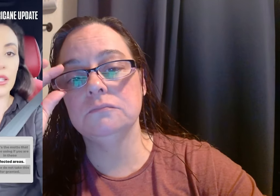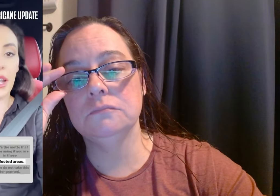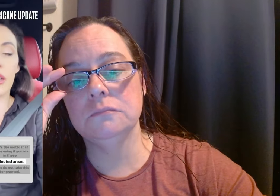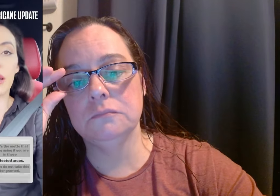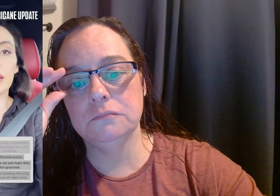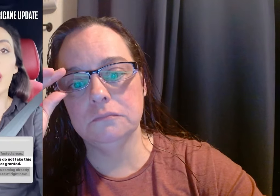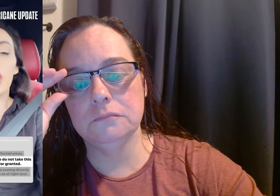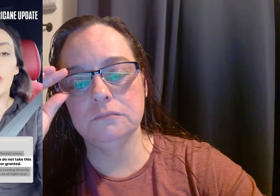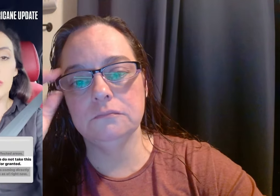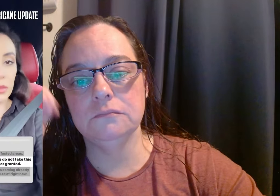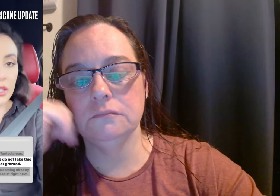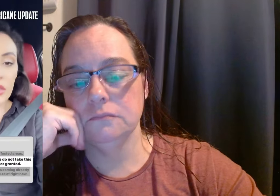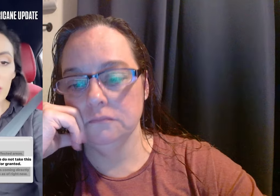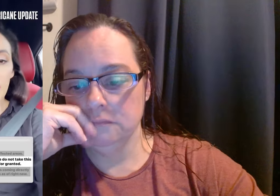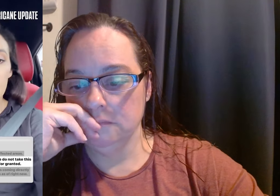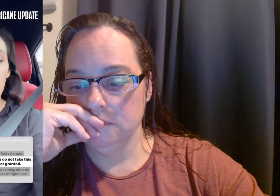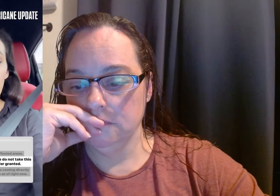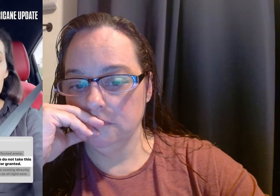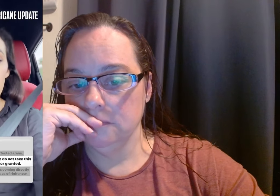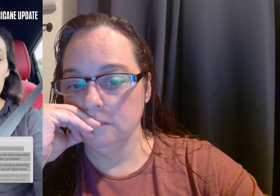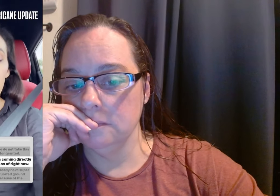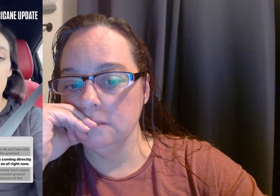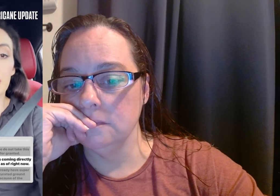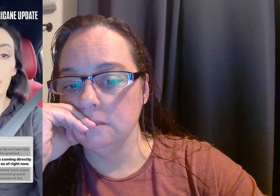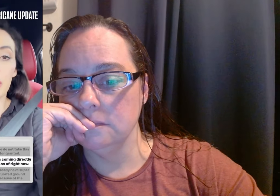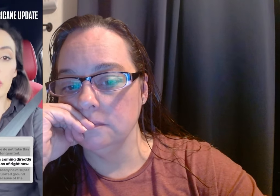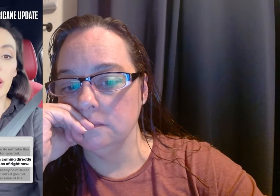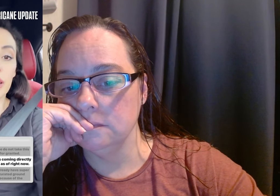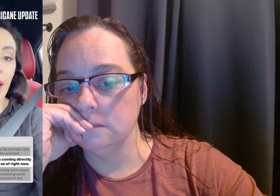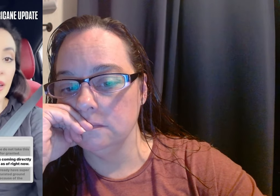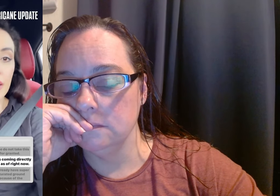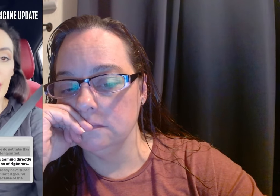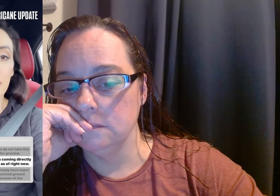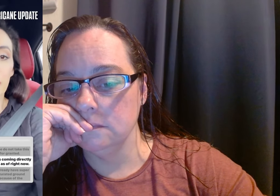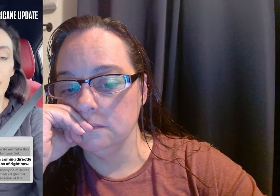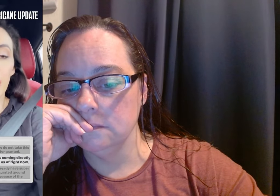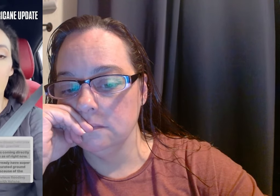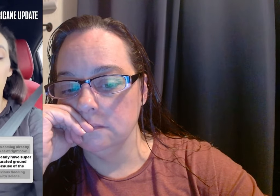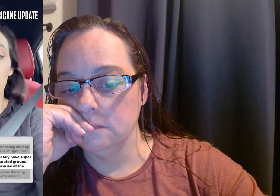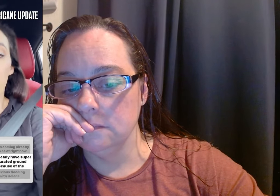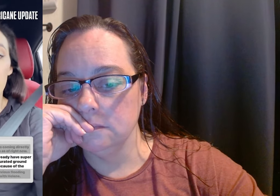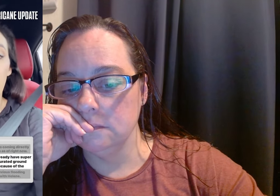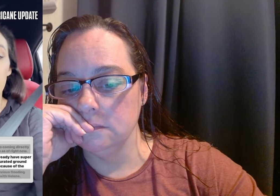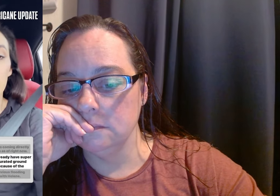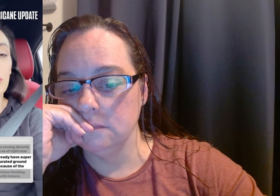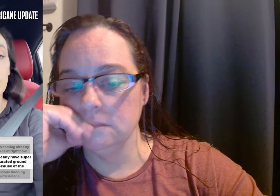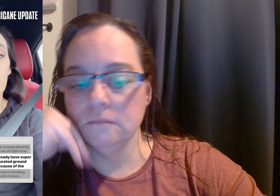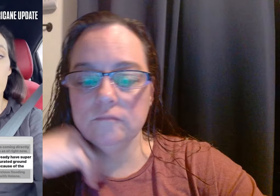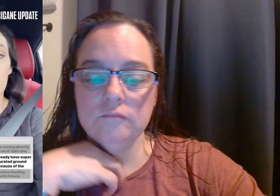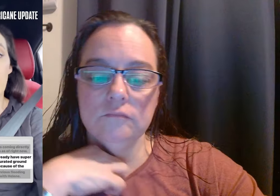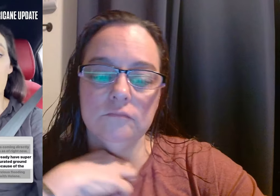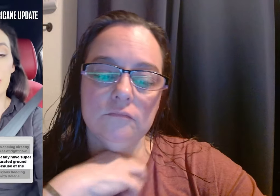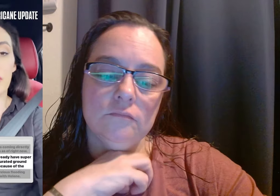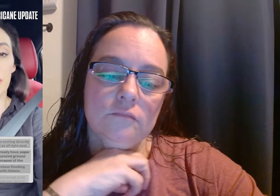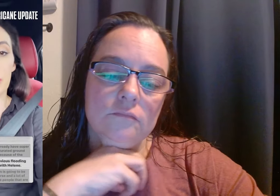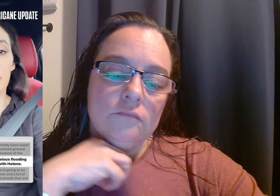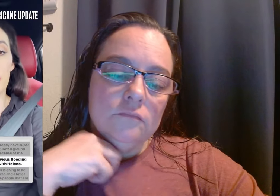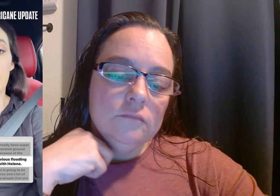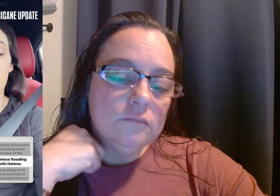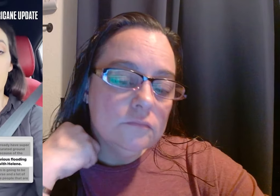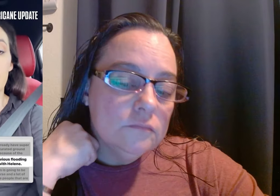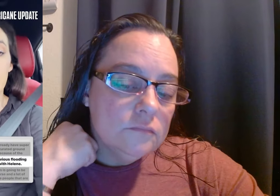these affected areas. Please do not take this for granted. This is coming directly at us as of right now. We already have super saturated ground because